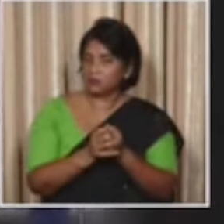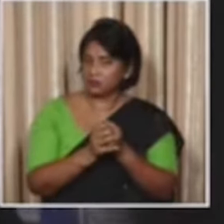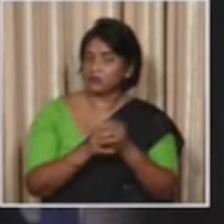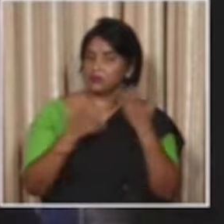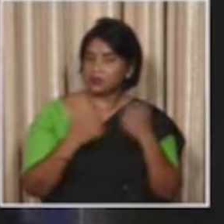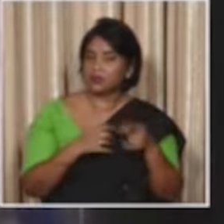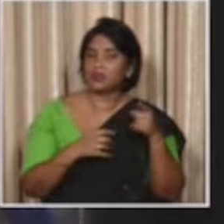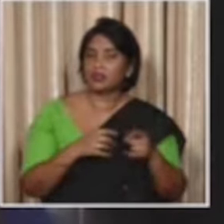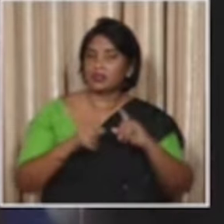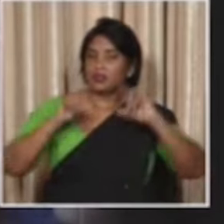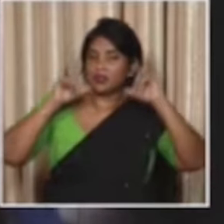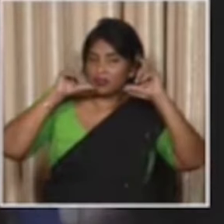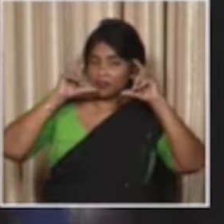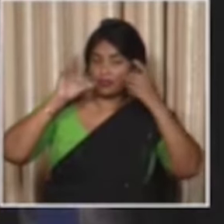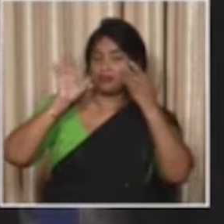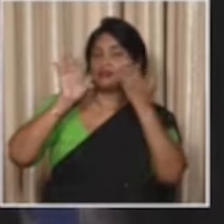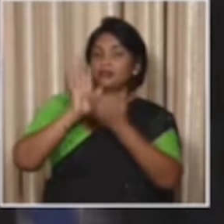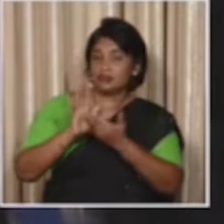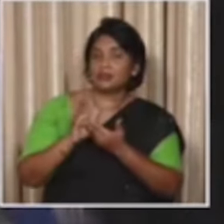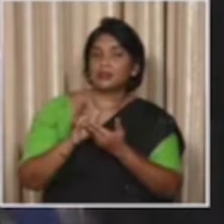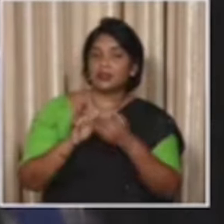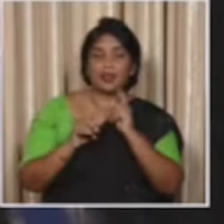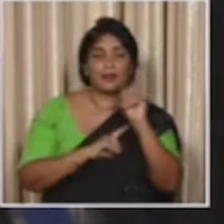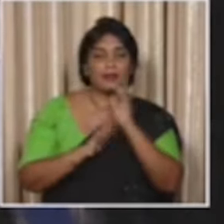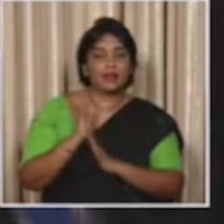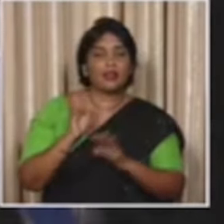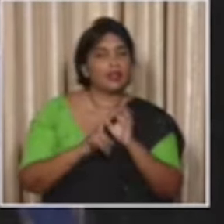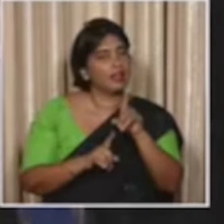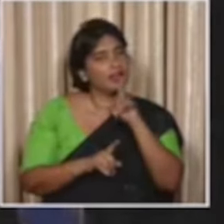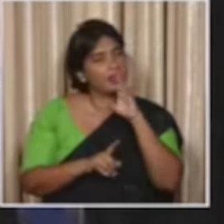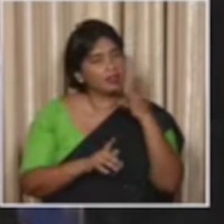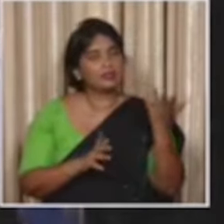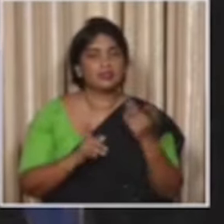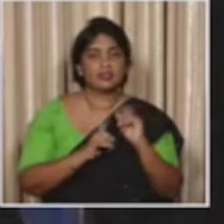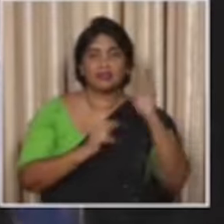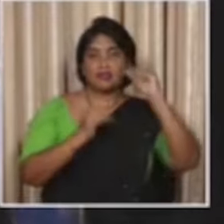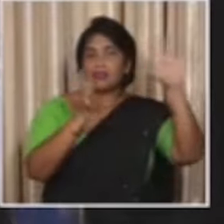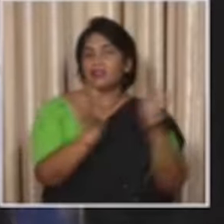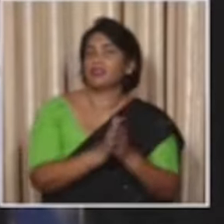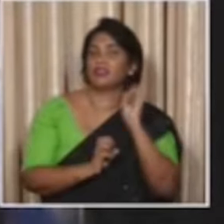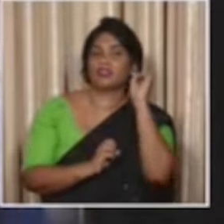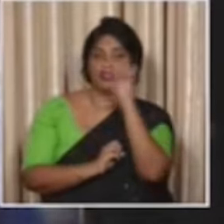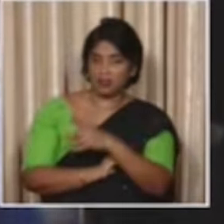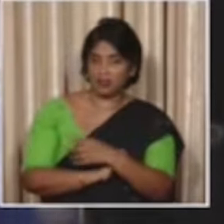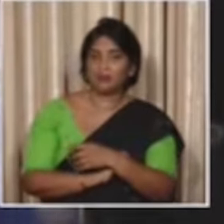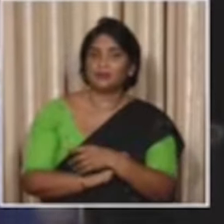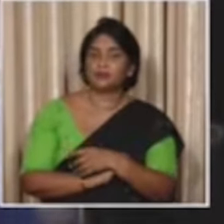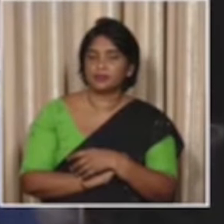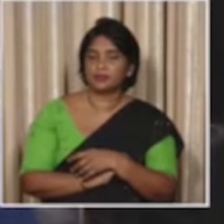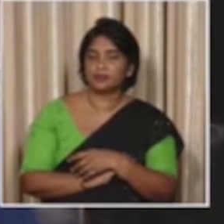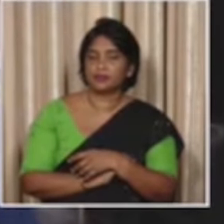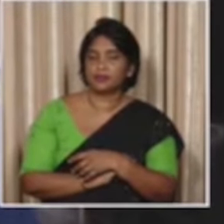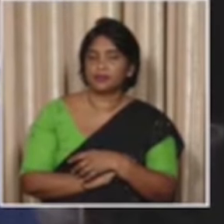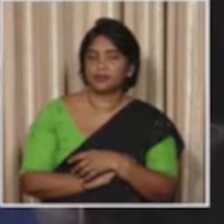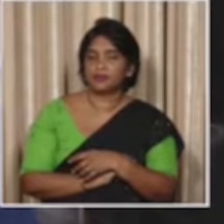some shameless parliamentarians also going and posing with them. And some of our parliamentarians also seen posing, giving